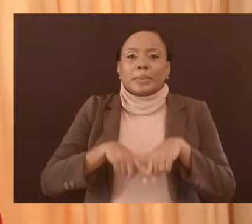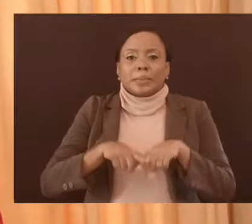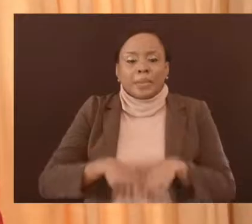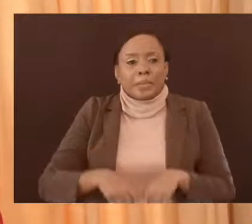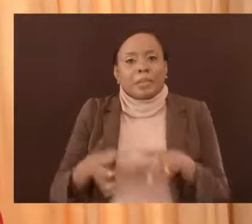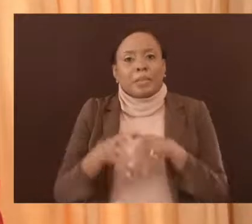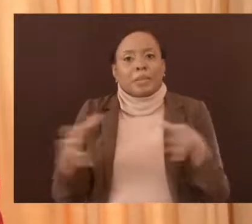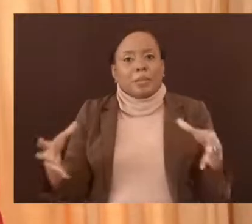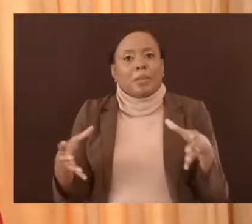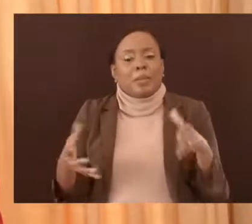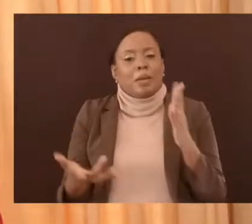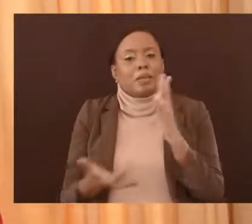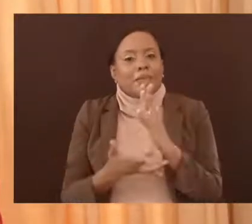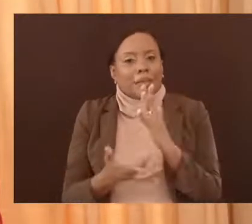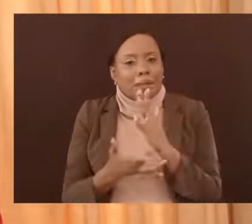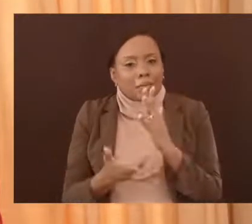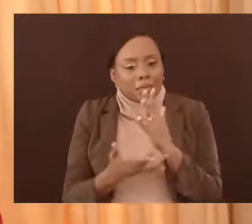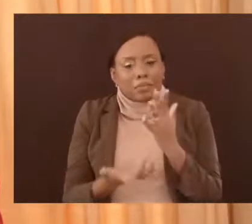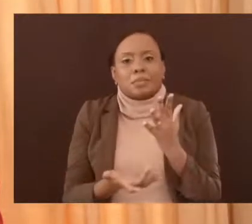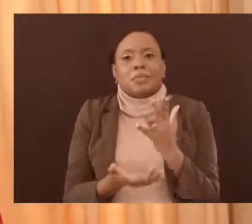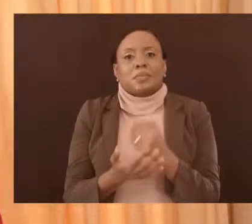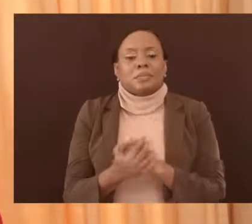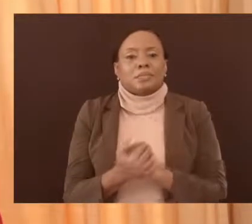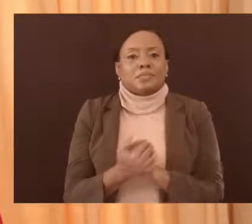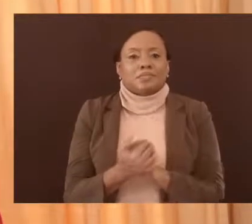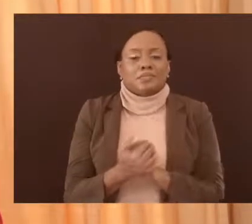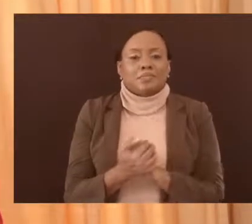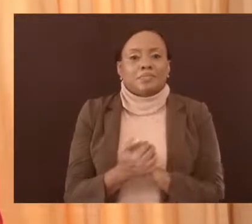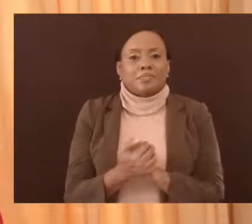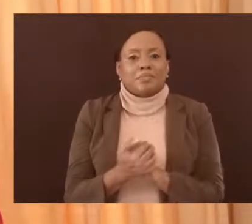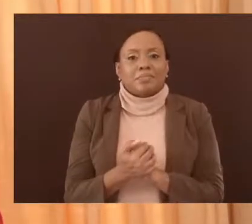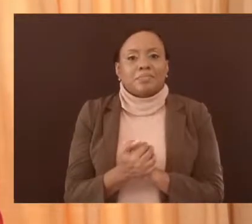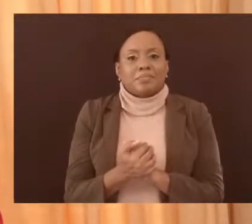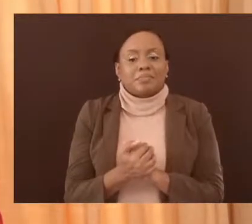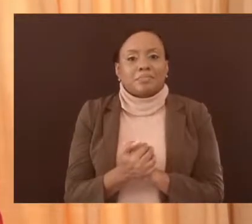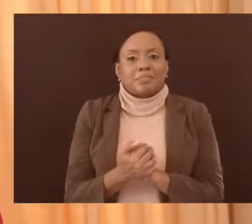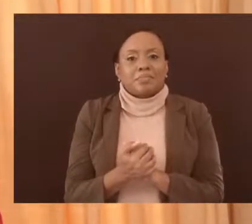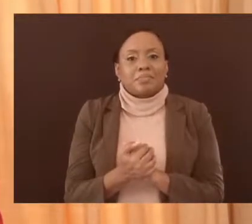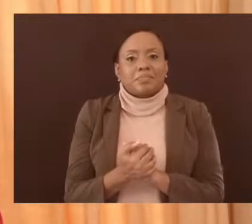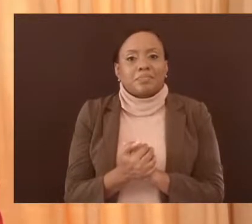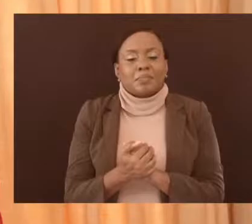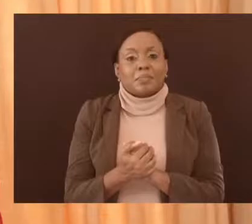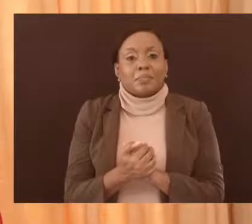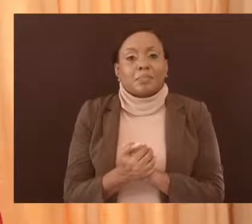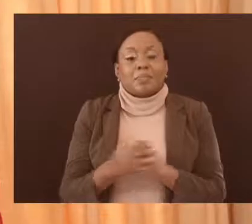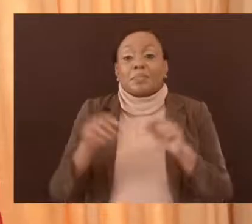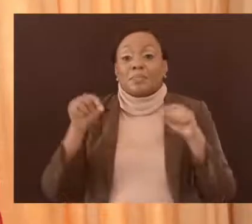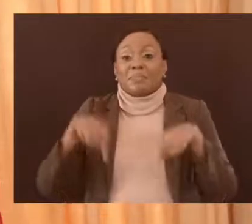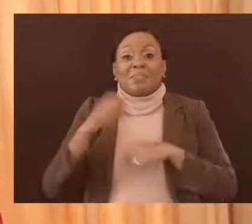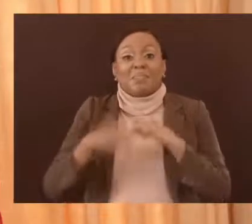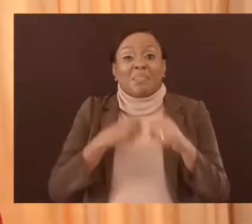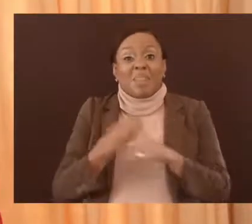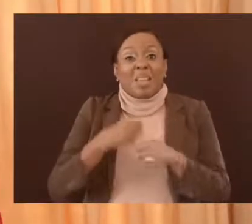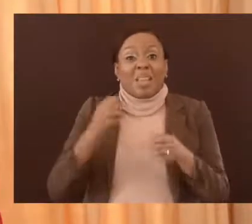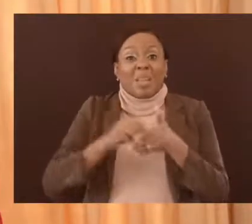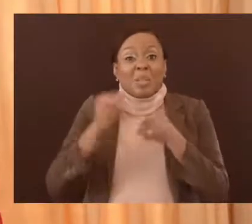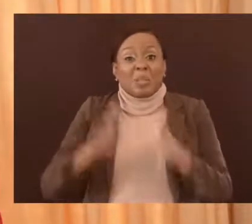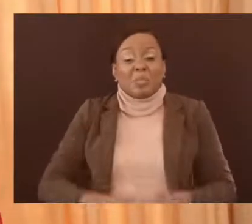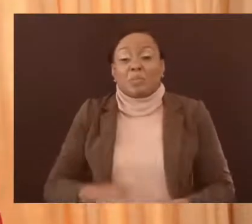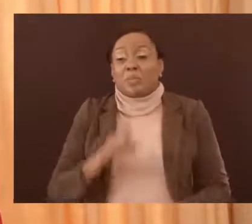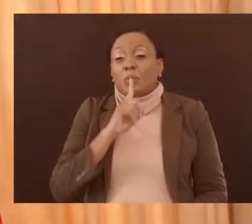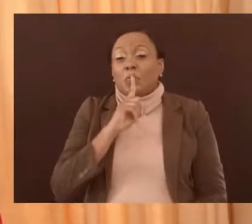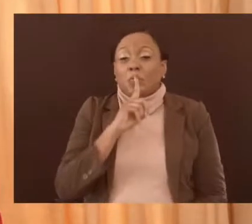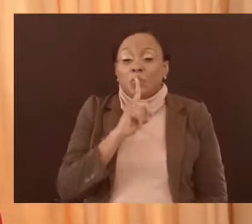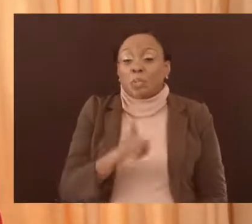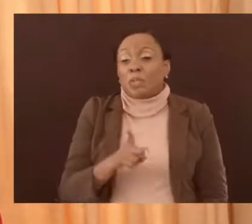instruction. And unlike previous cohorts of students, this year's students have had to endure the